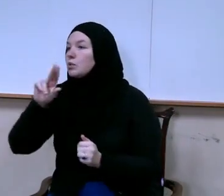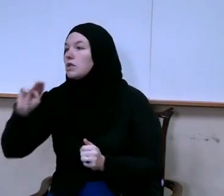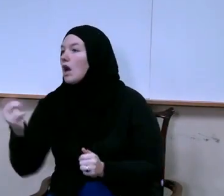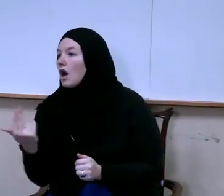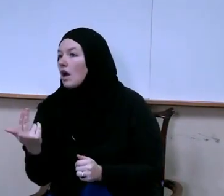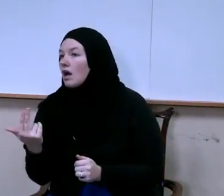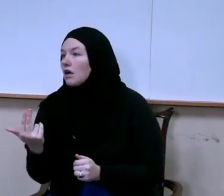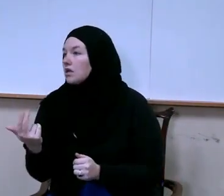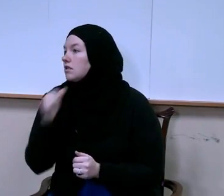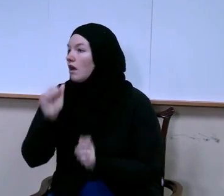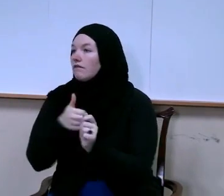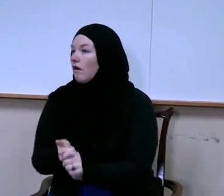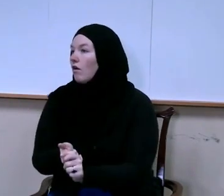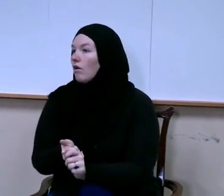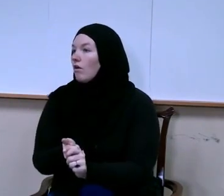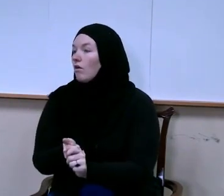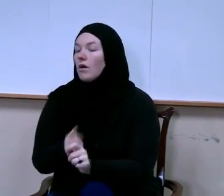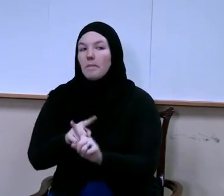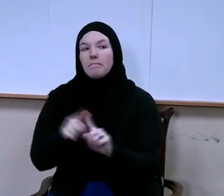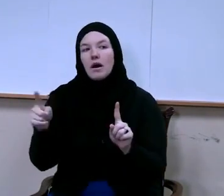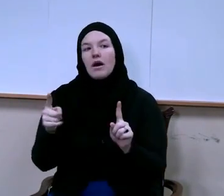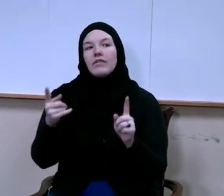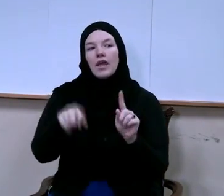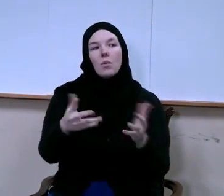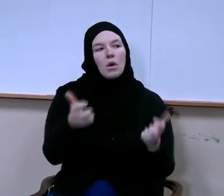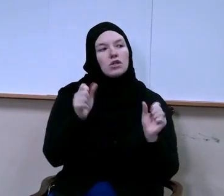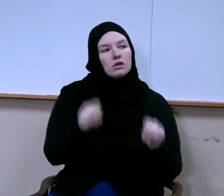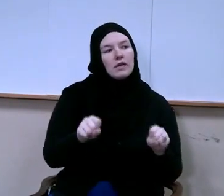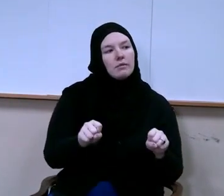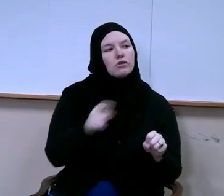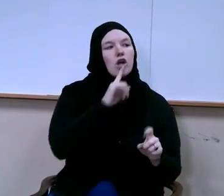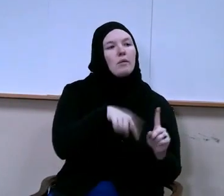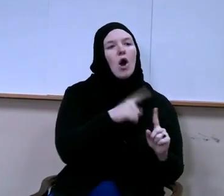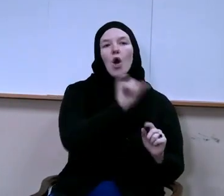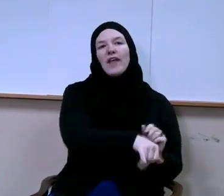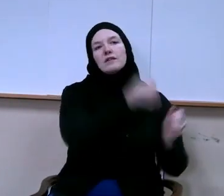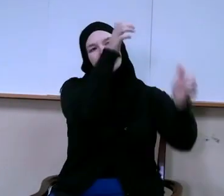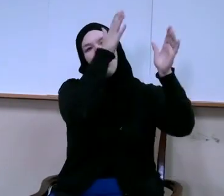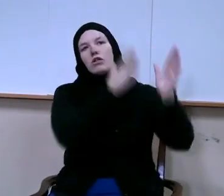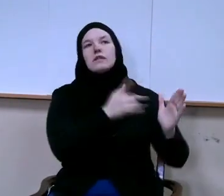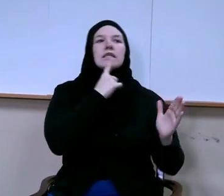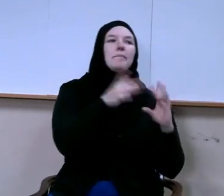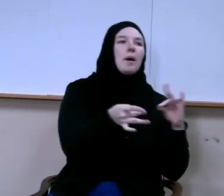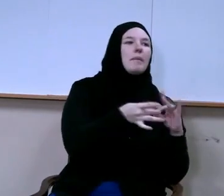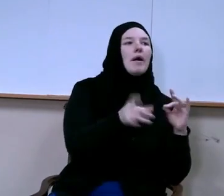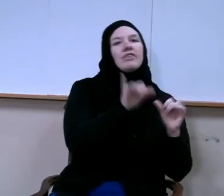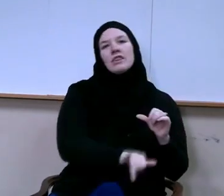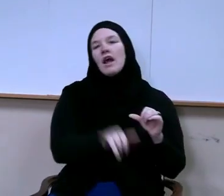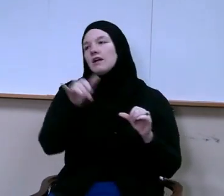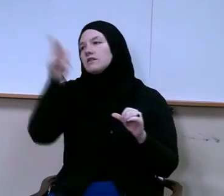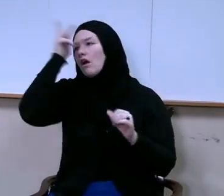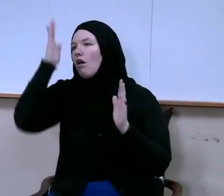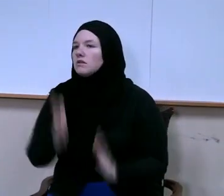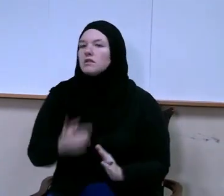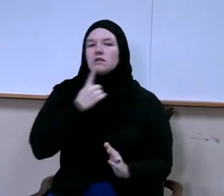so they want to be able to quote all others but Allah, because they have not grown up to